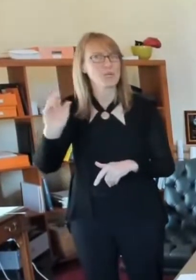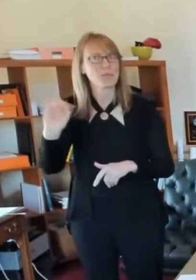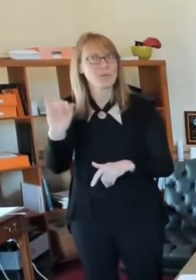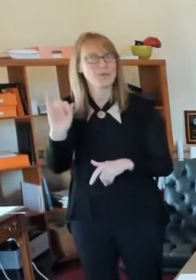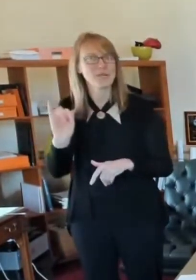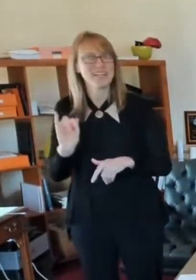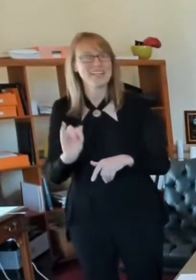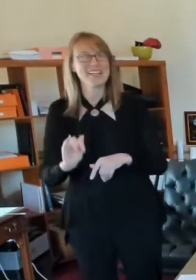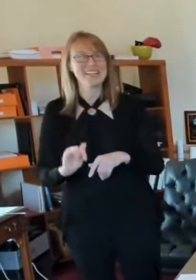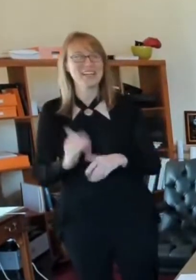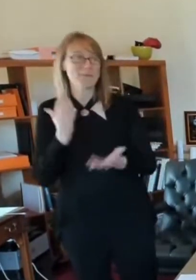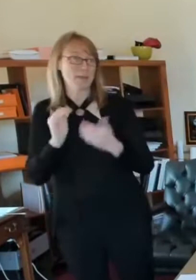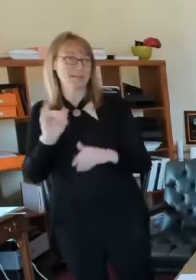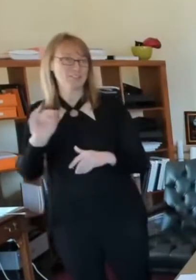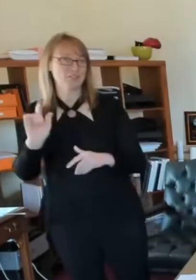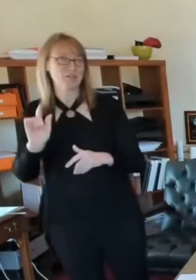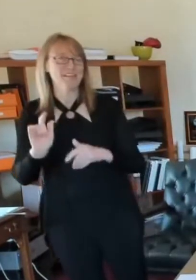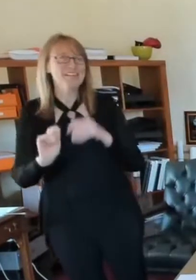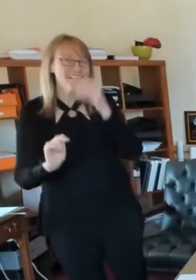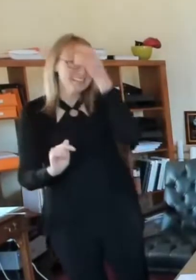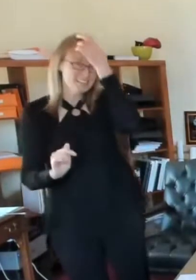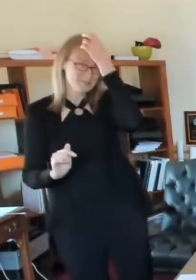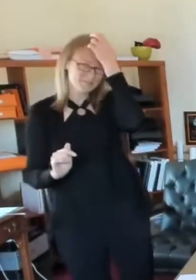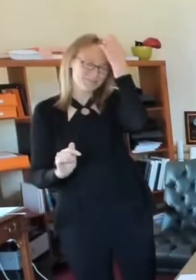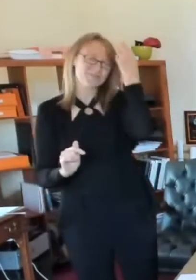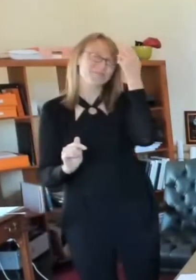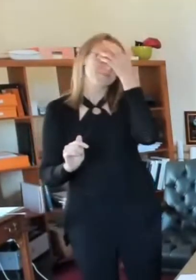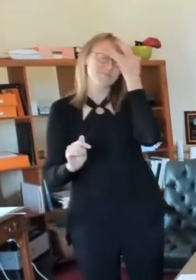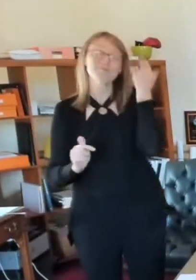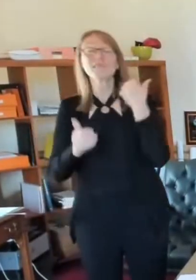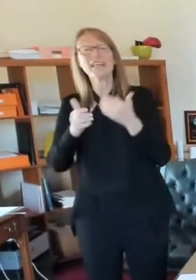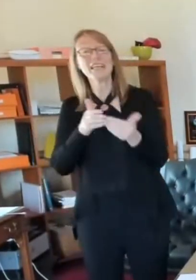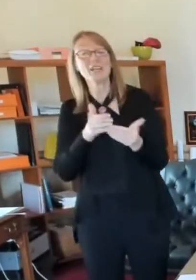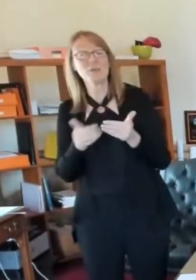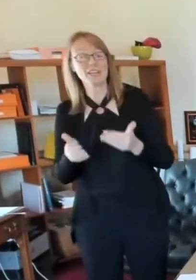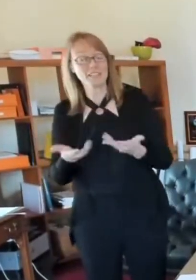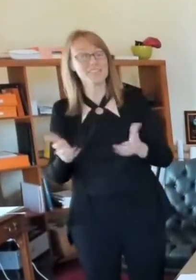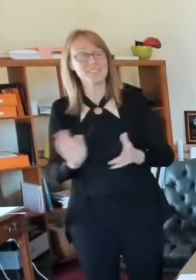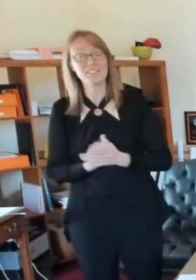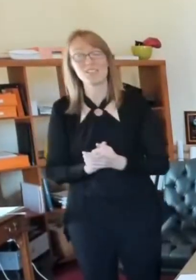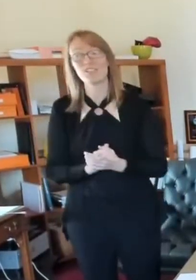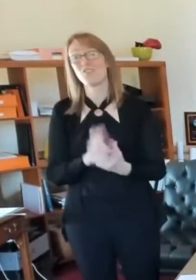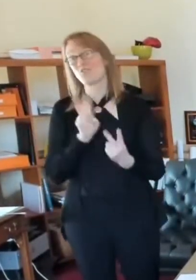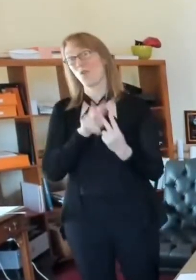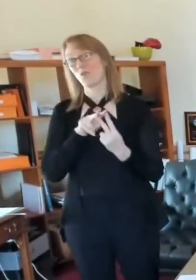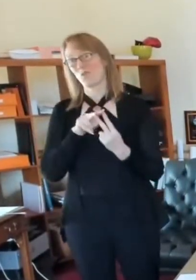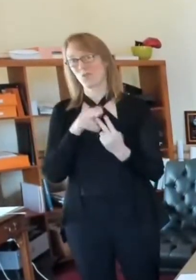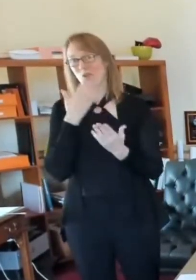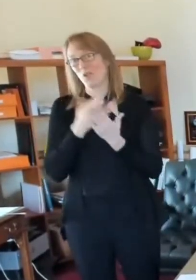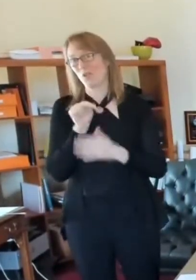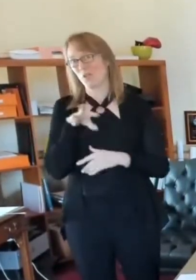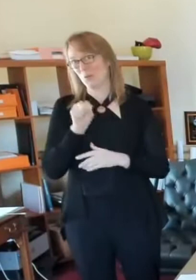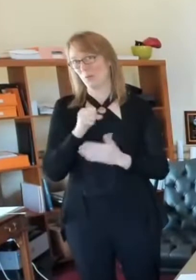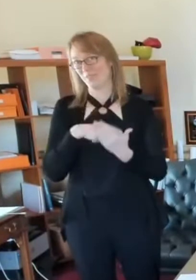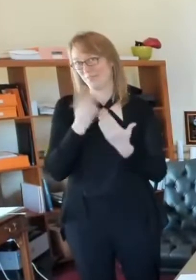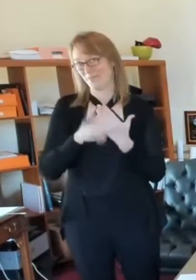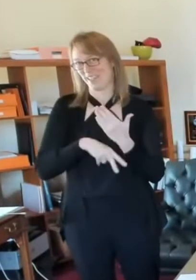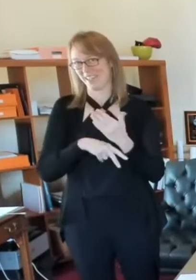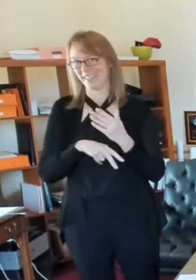think, maybe Instagram, I don't know. Okay, so anyway, that's a couple of really good news things that